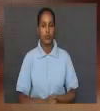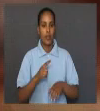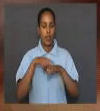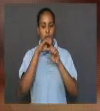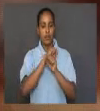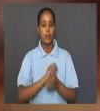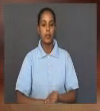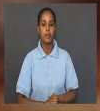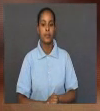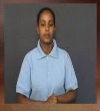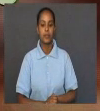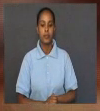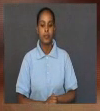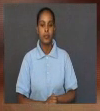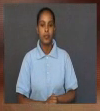Time's up.